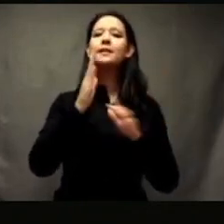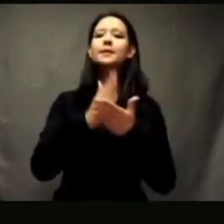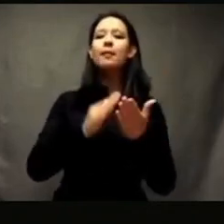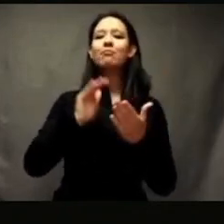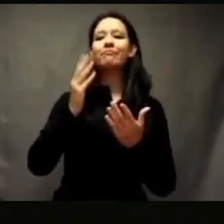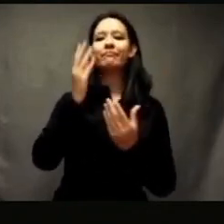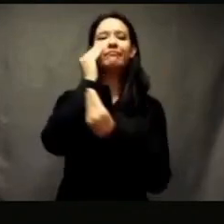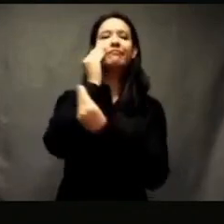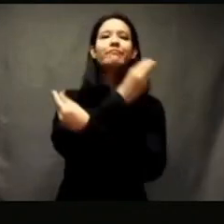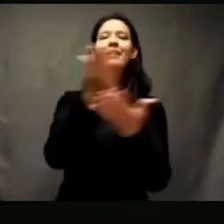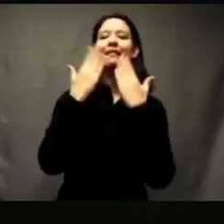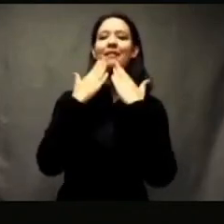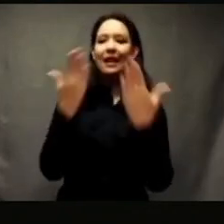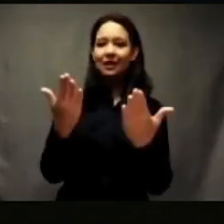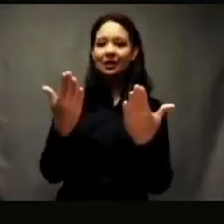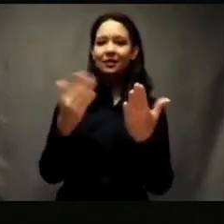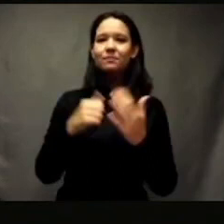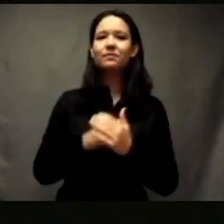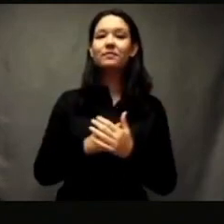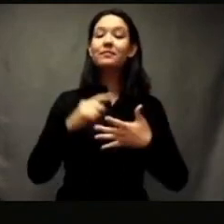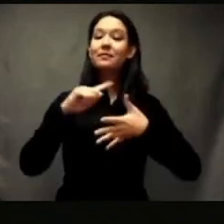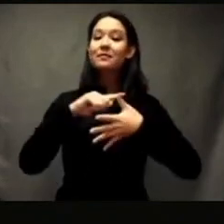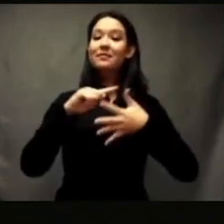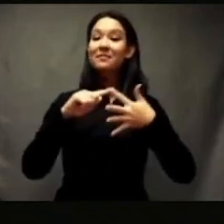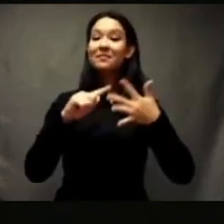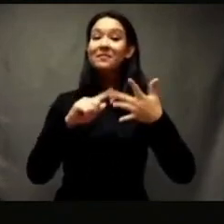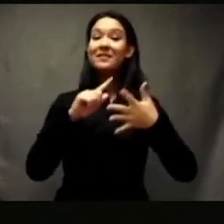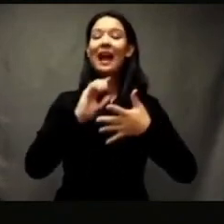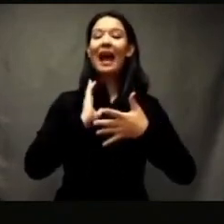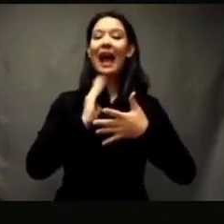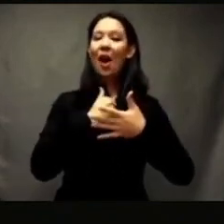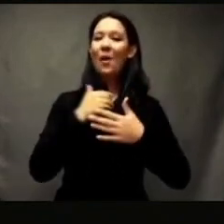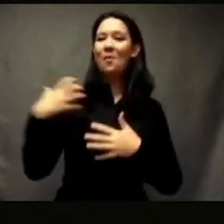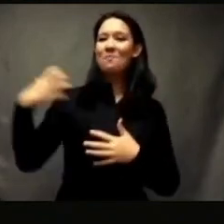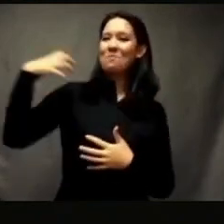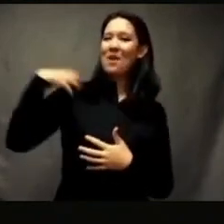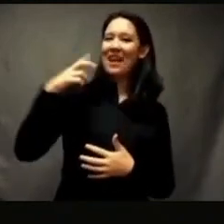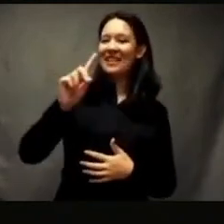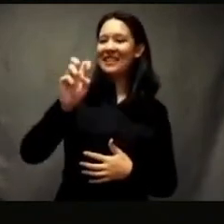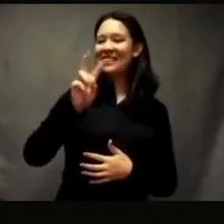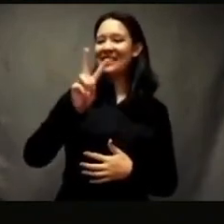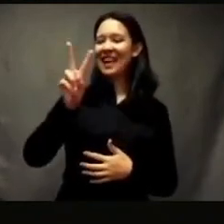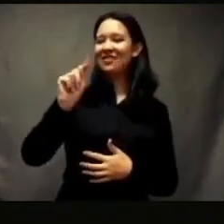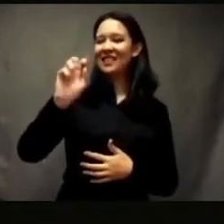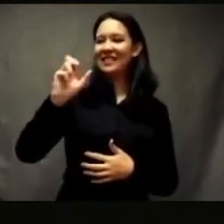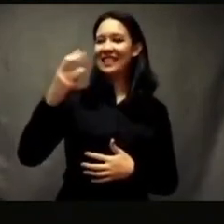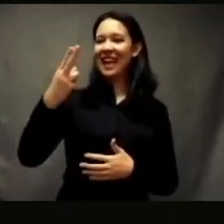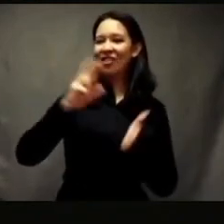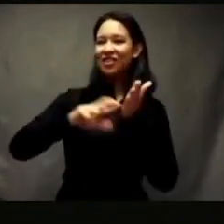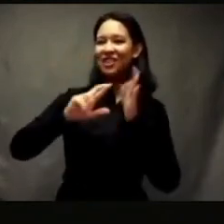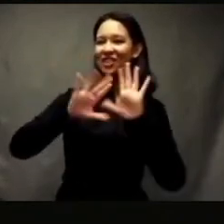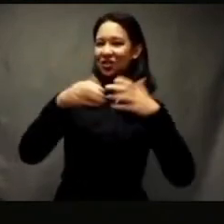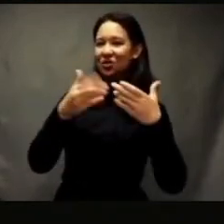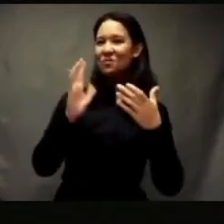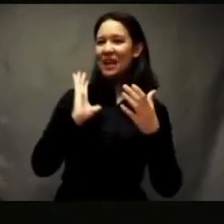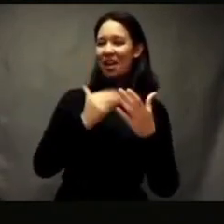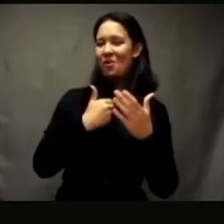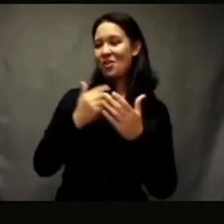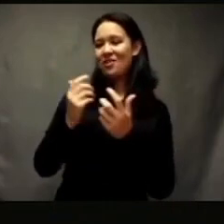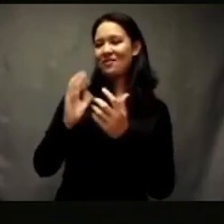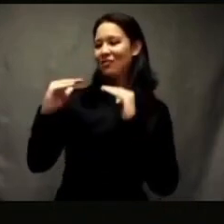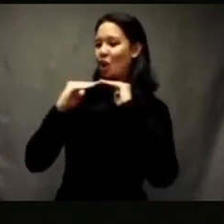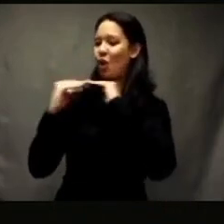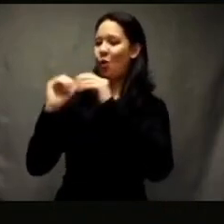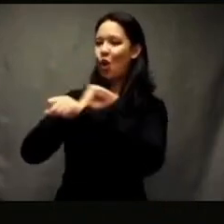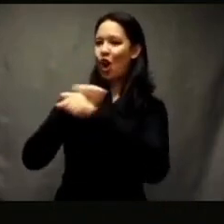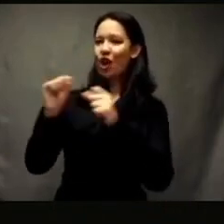first before we end. So thank you, as always, to our bosses at DevTech Research Group and everyone that we work with, as well as the